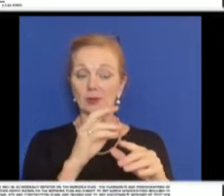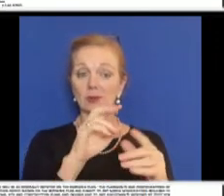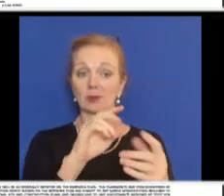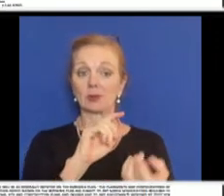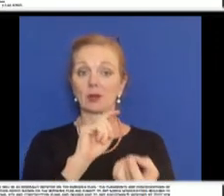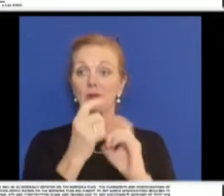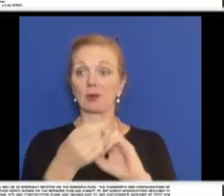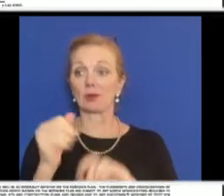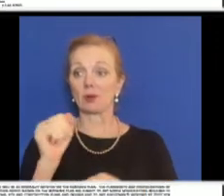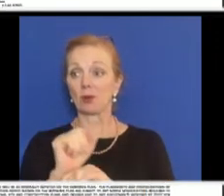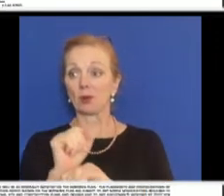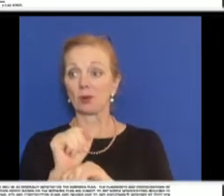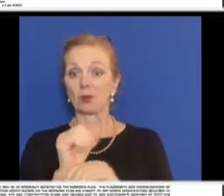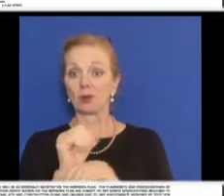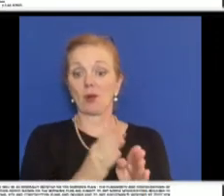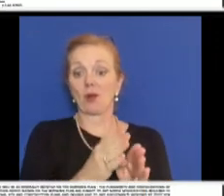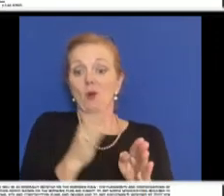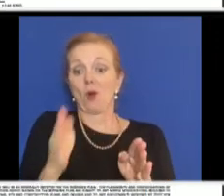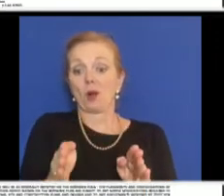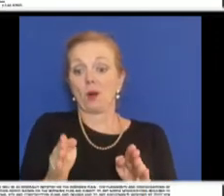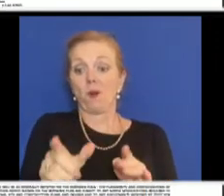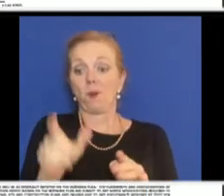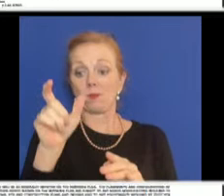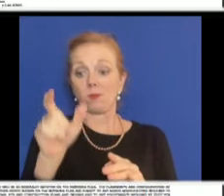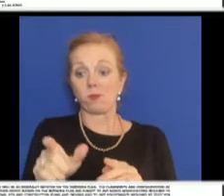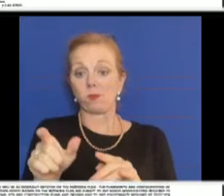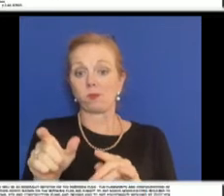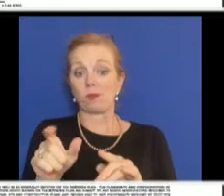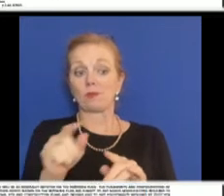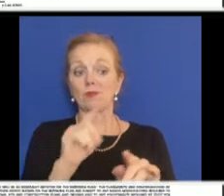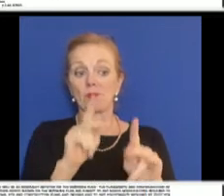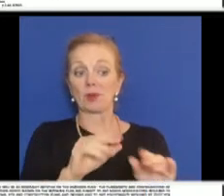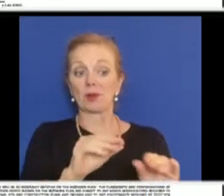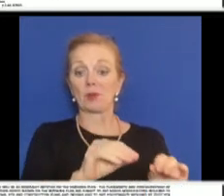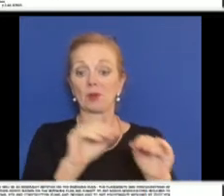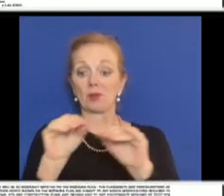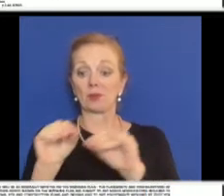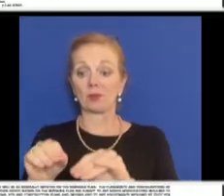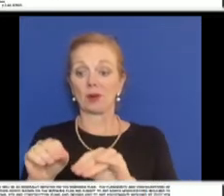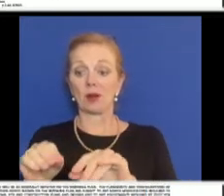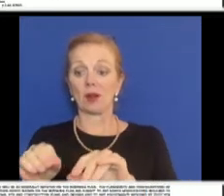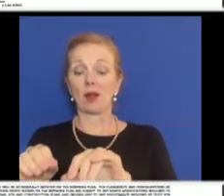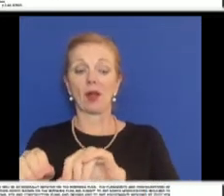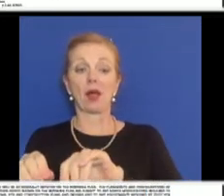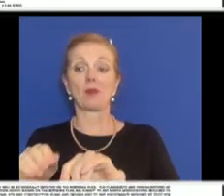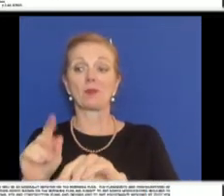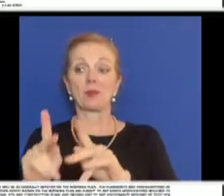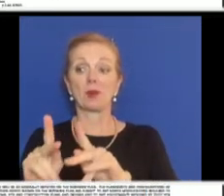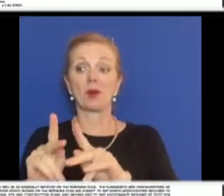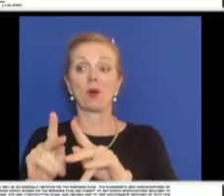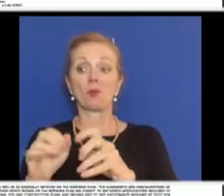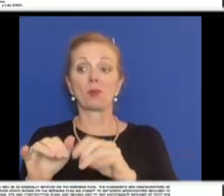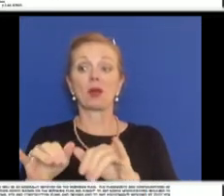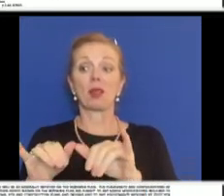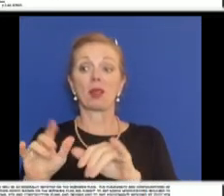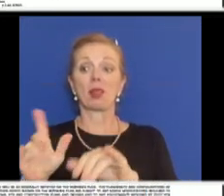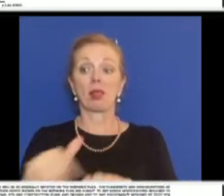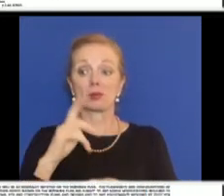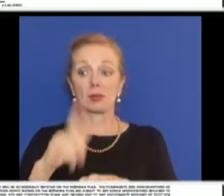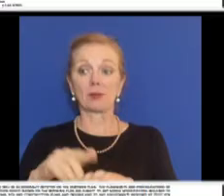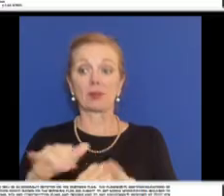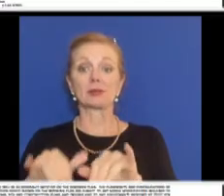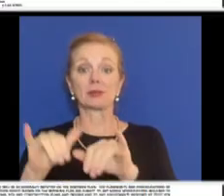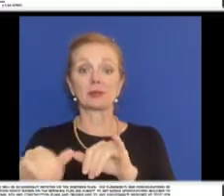starts on one side of the building those can be relocated to the other and folks that want to be there long term can stay on